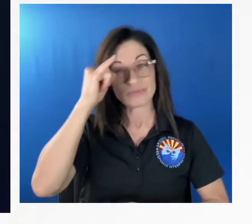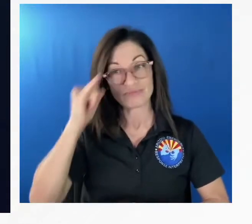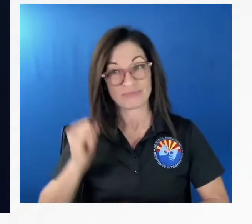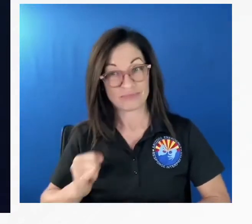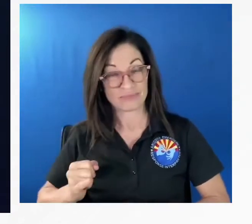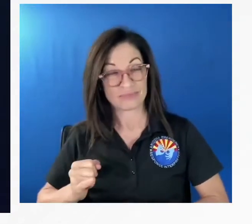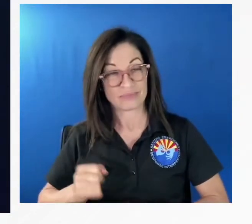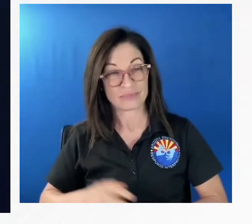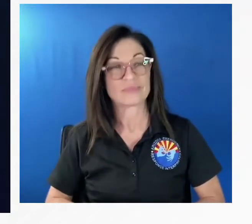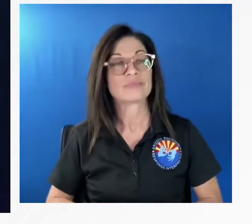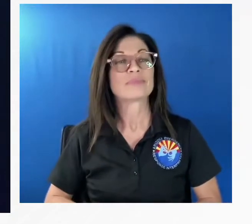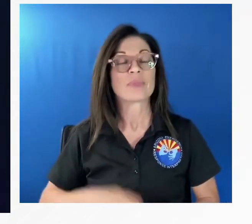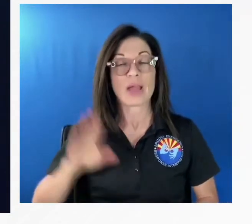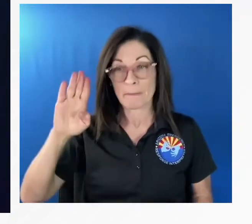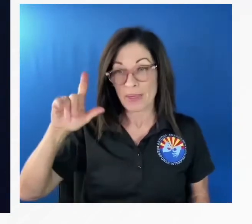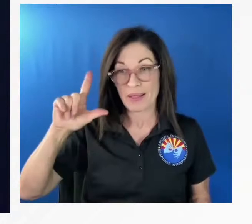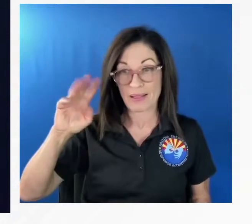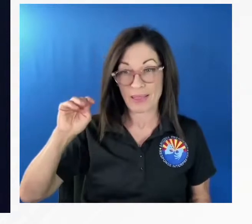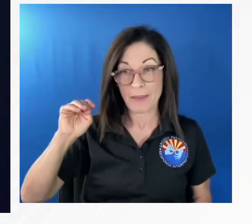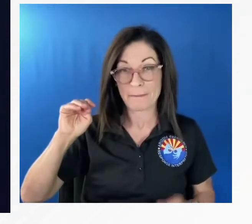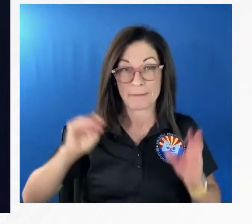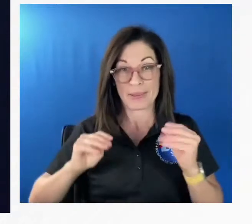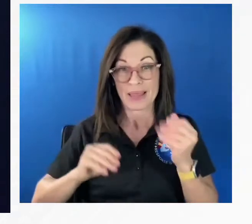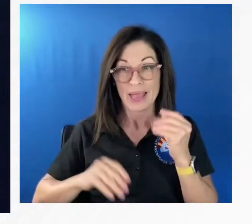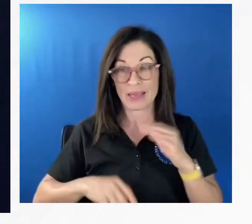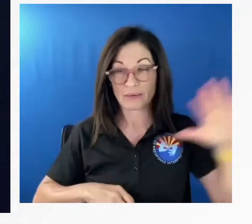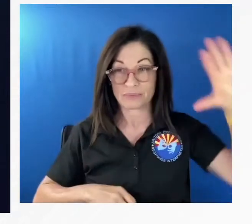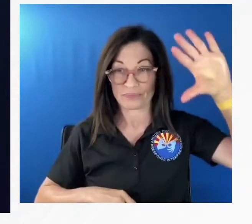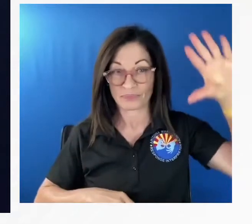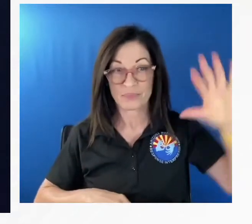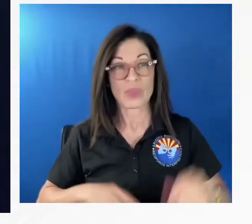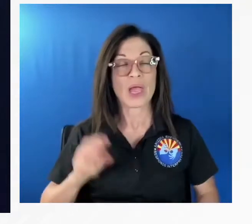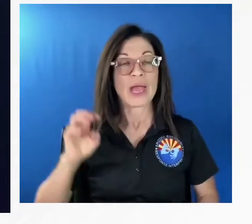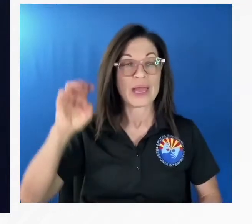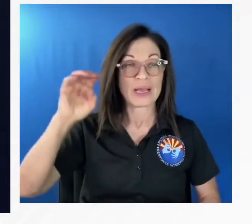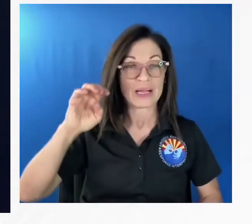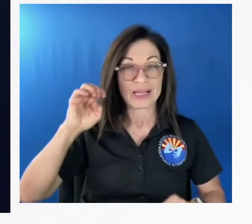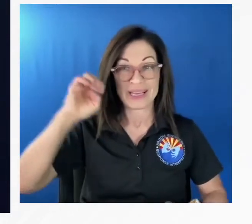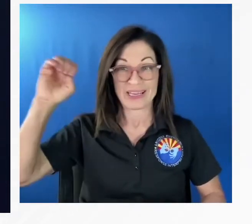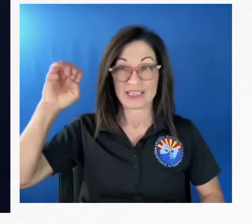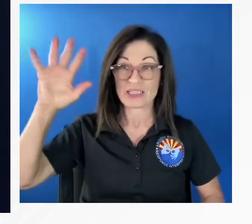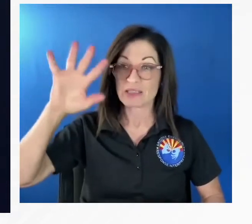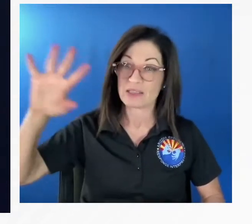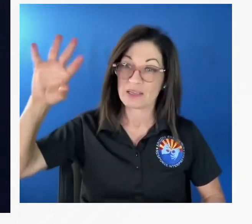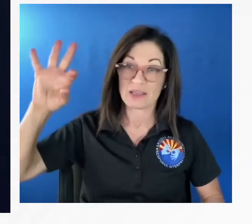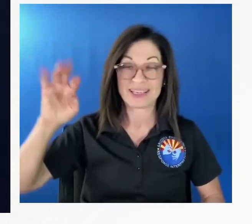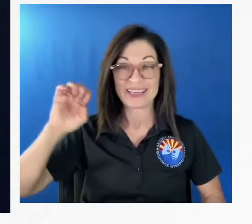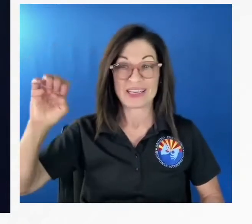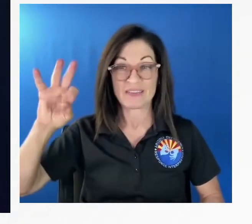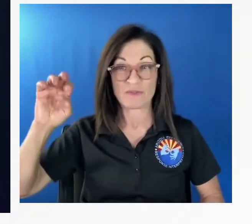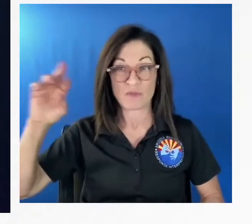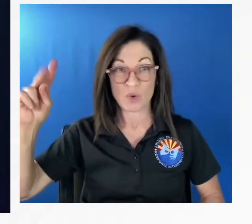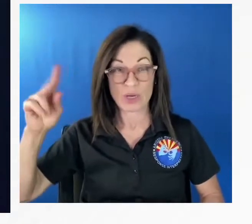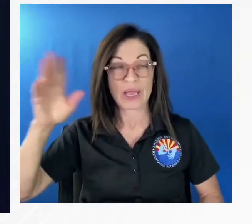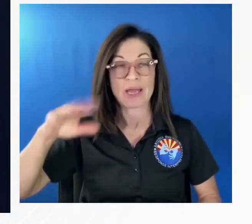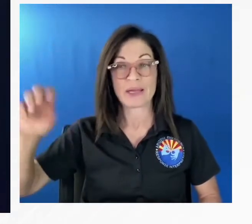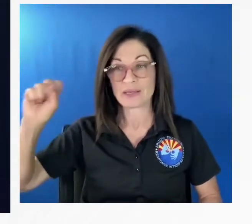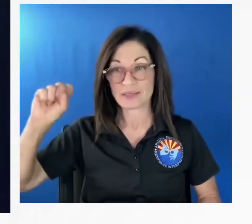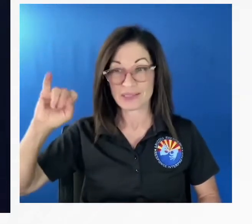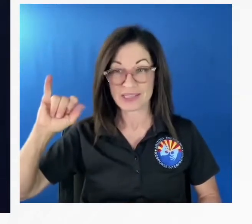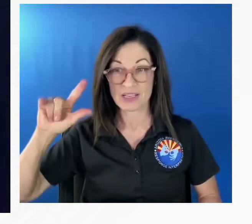We have BLM lands. This is the East Fork going up, and this is Silver City up in